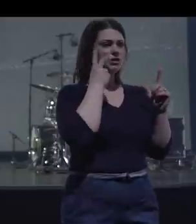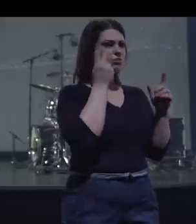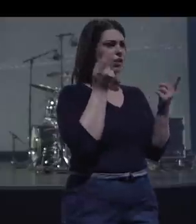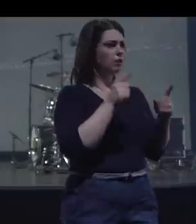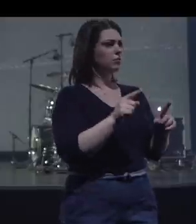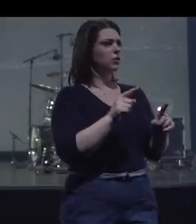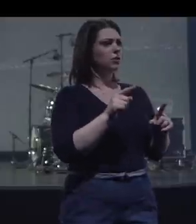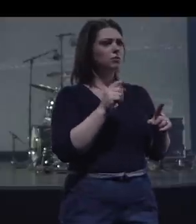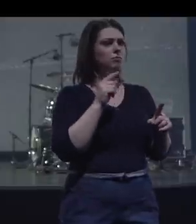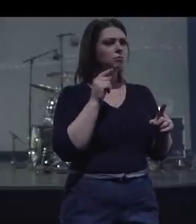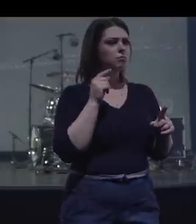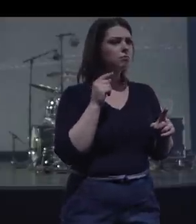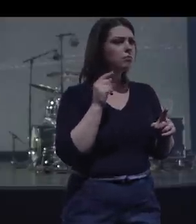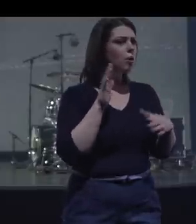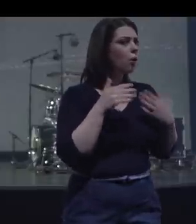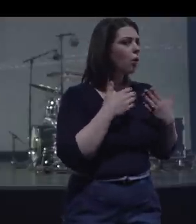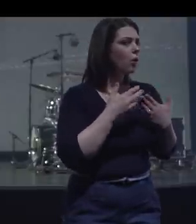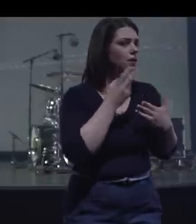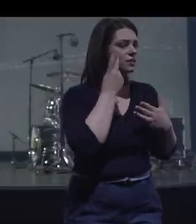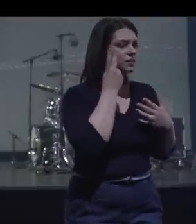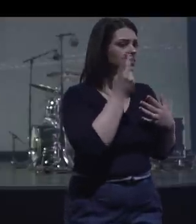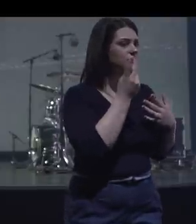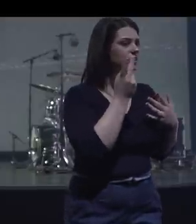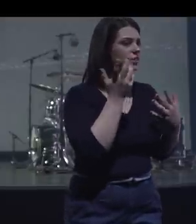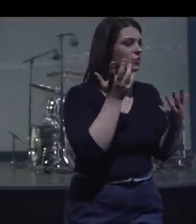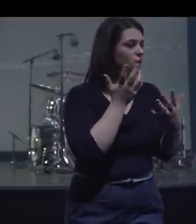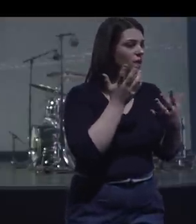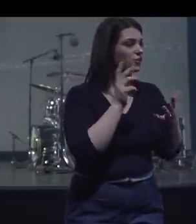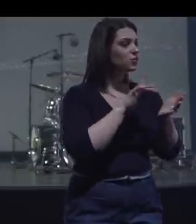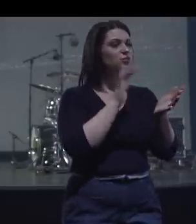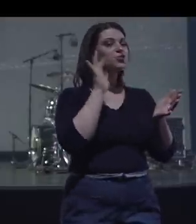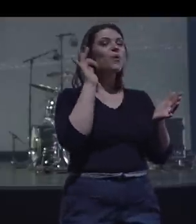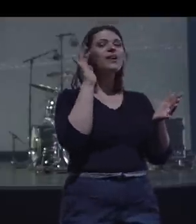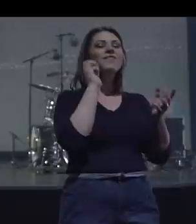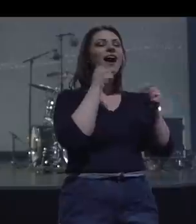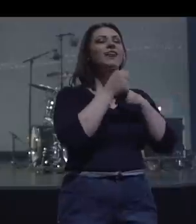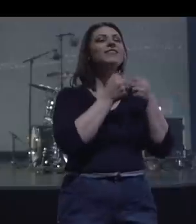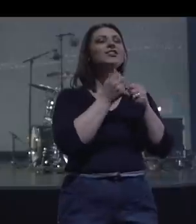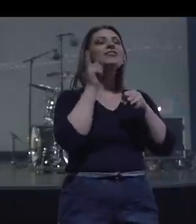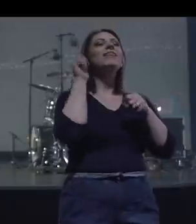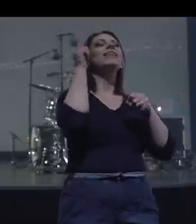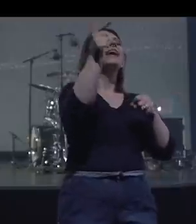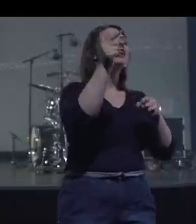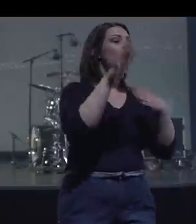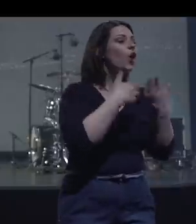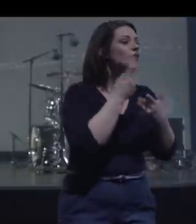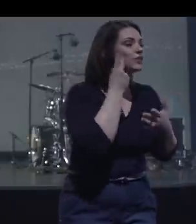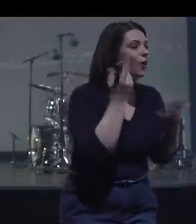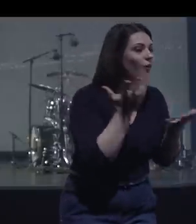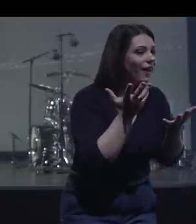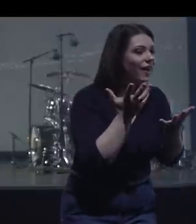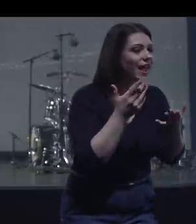And all I see, this is all I remember, like over 25 years later, is the bottom of his shoes.